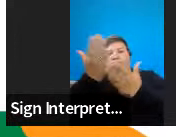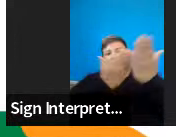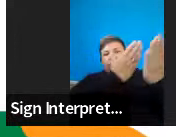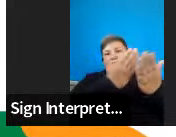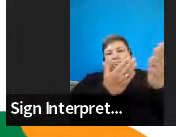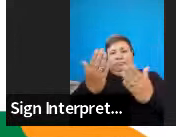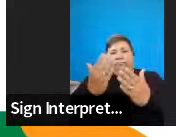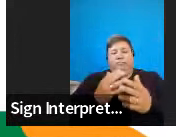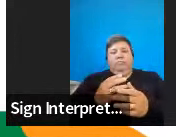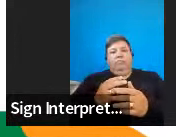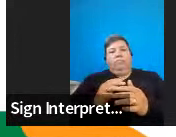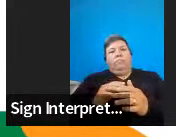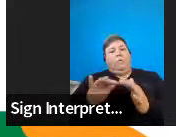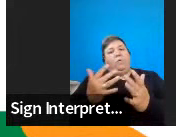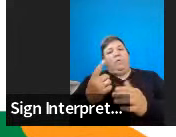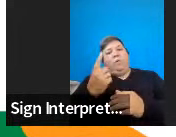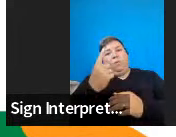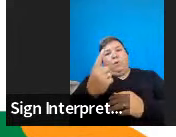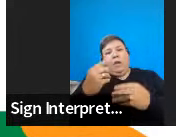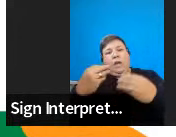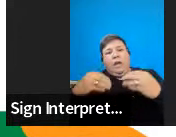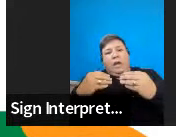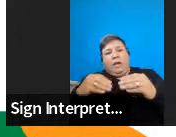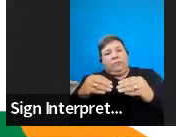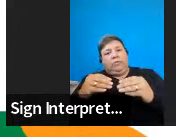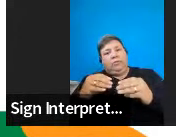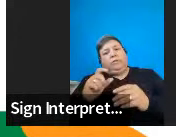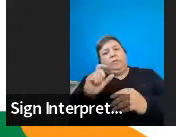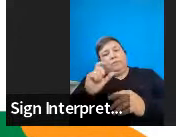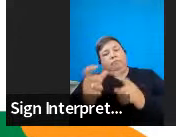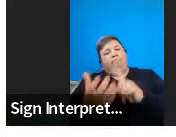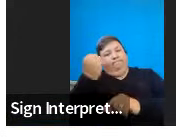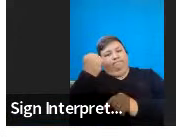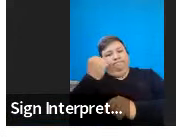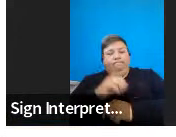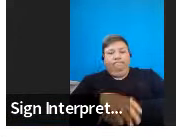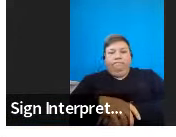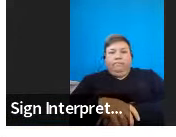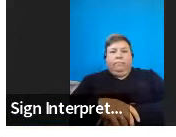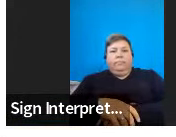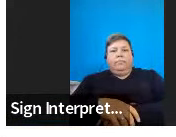with only one arrangement that has been concluded.